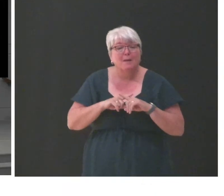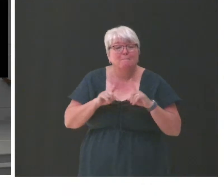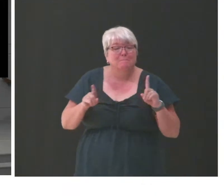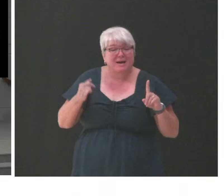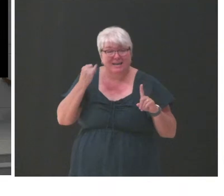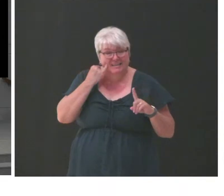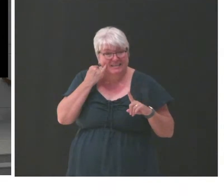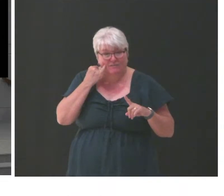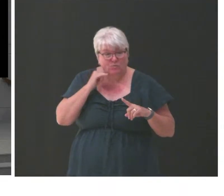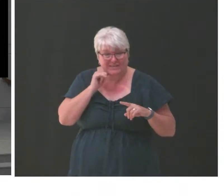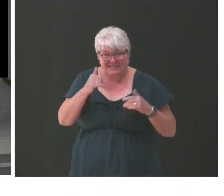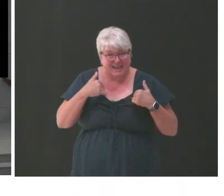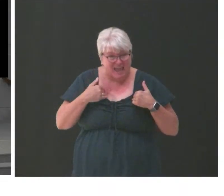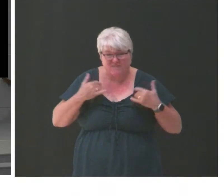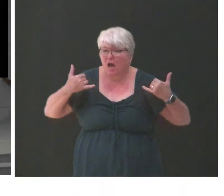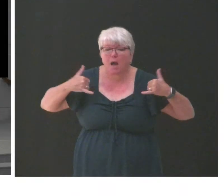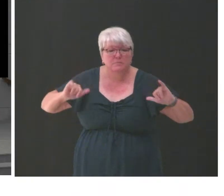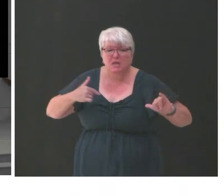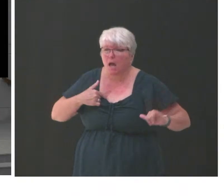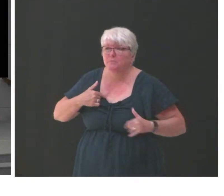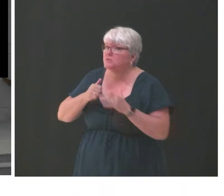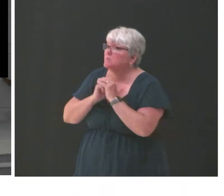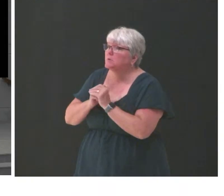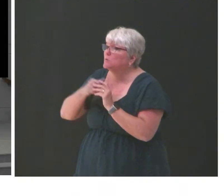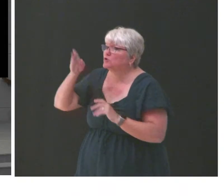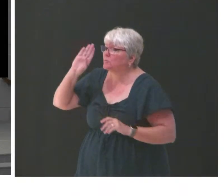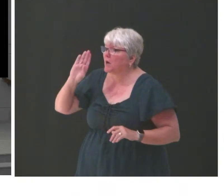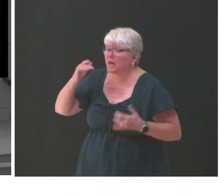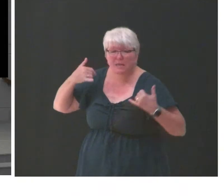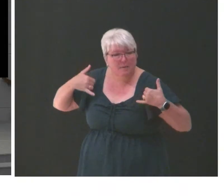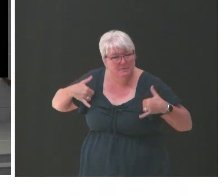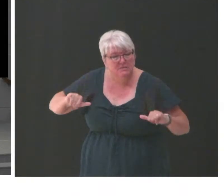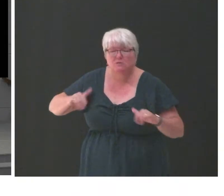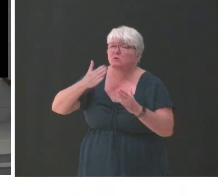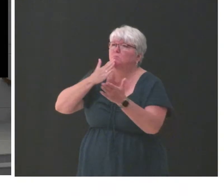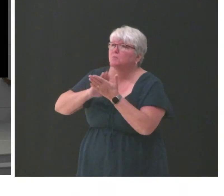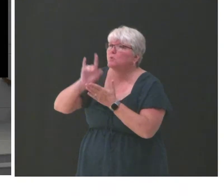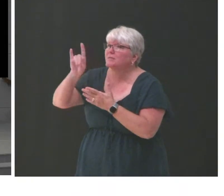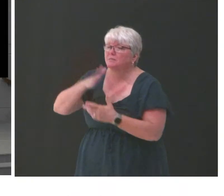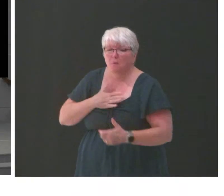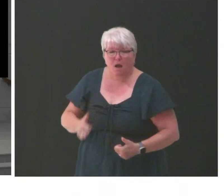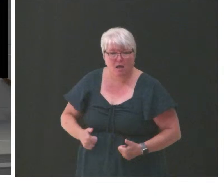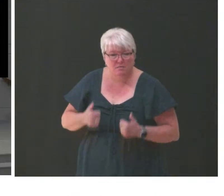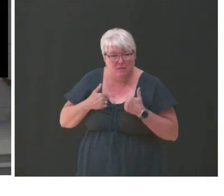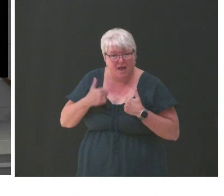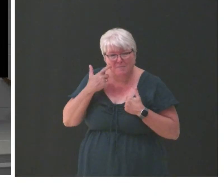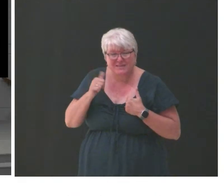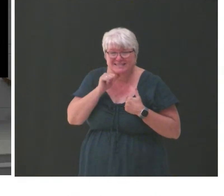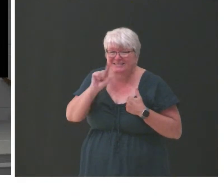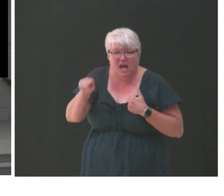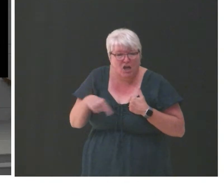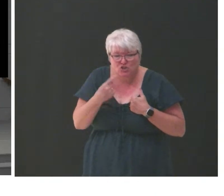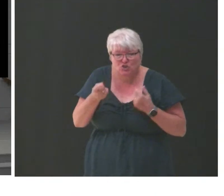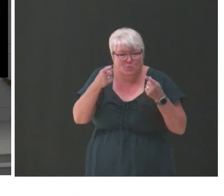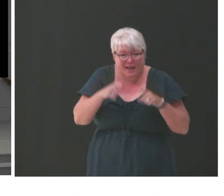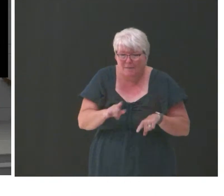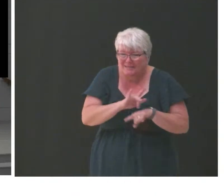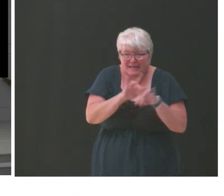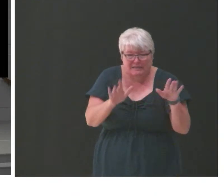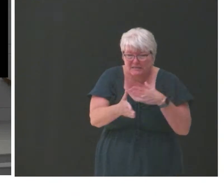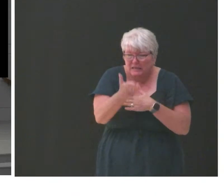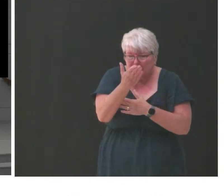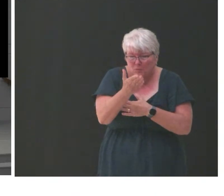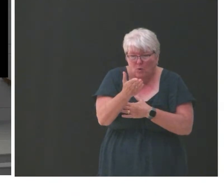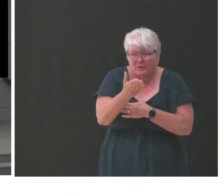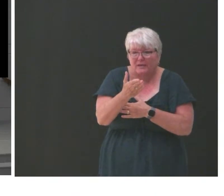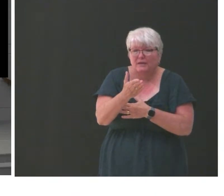we didn't have that, I'm still going to be worshiping God. And I'm still going to be praising Him with my life, because it's not just about what happens on a Sunday morning, and I